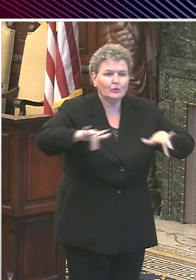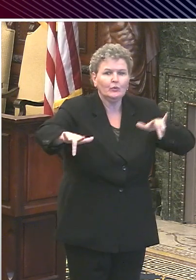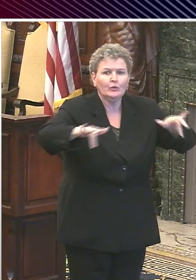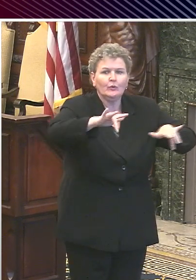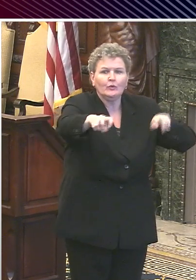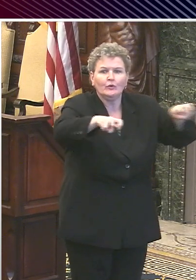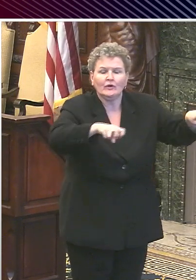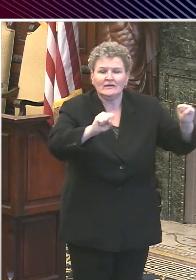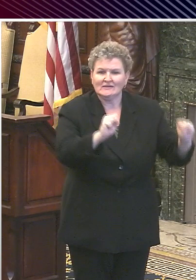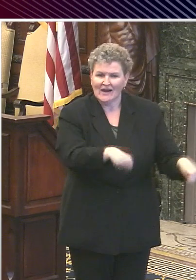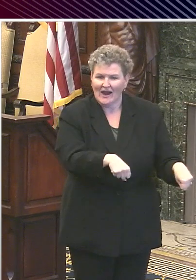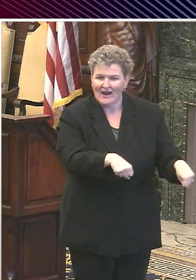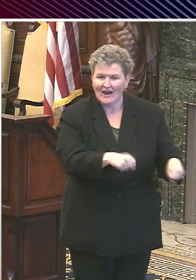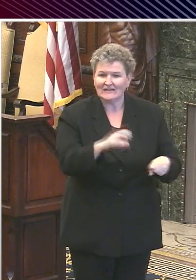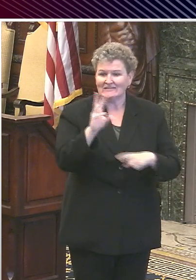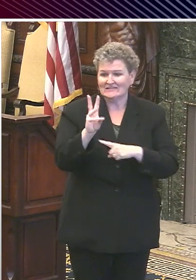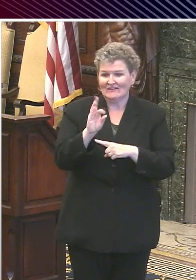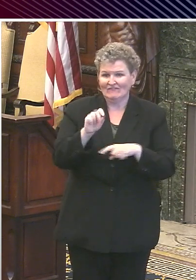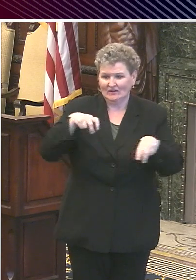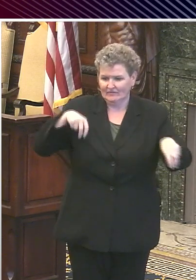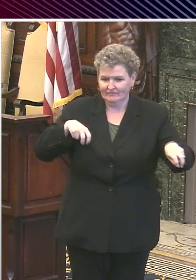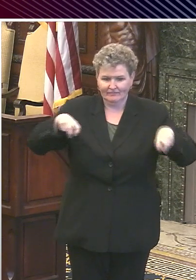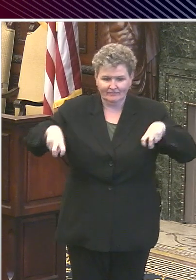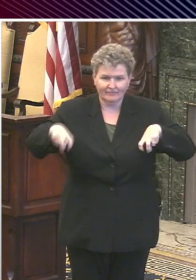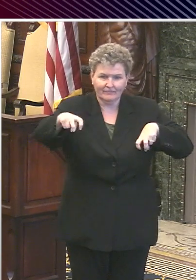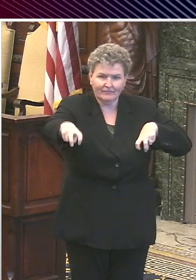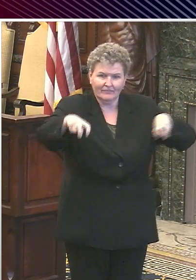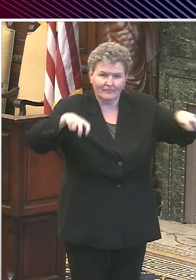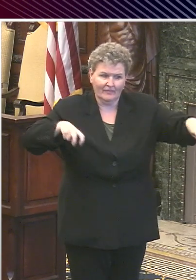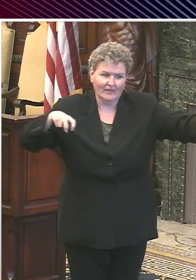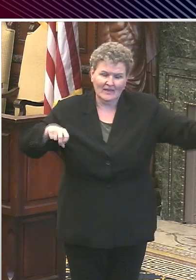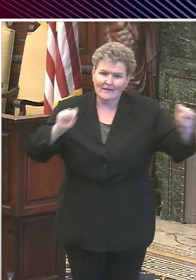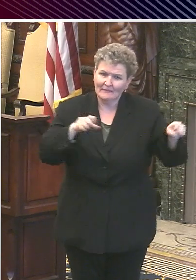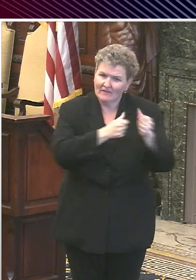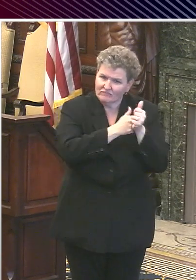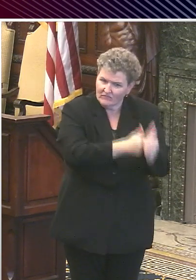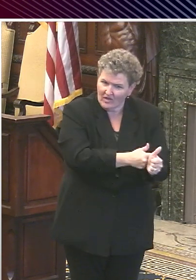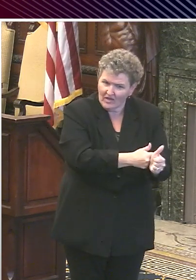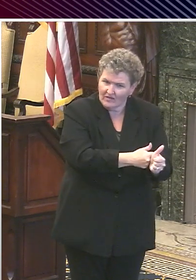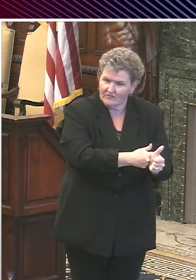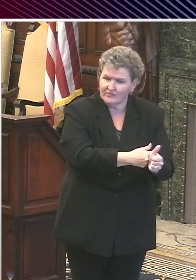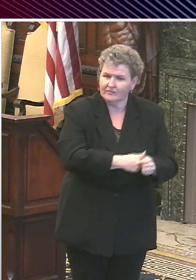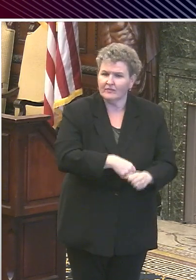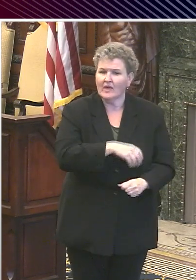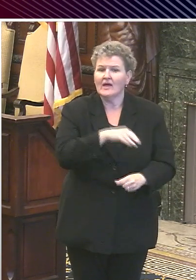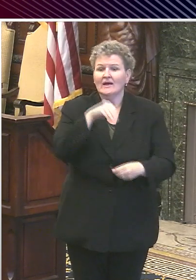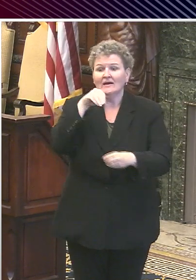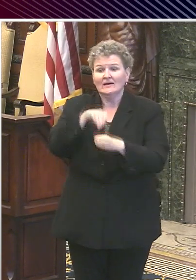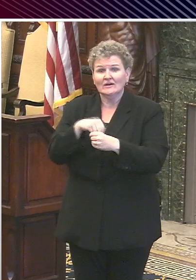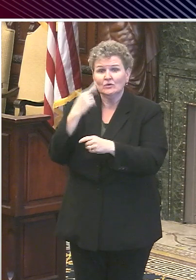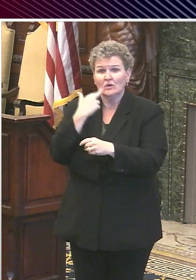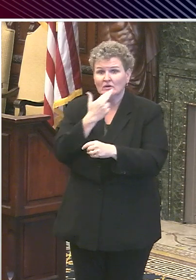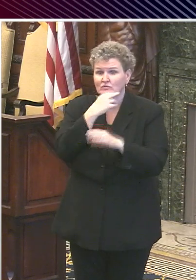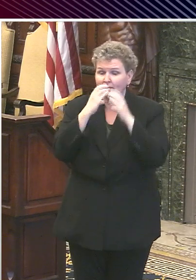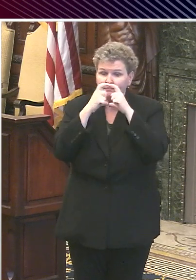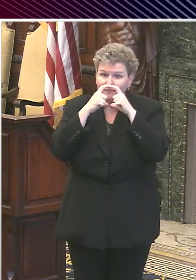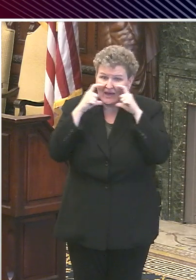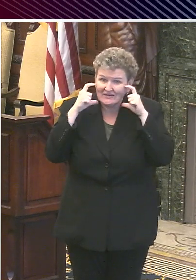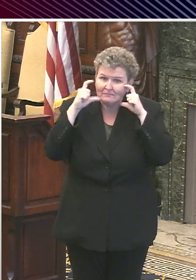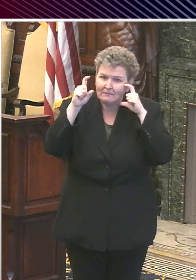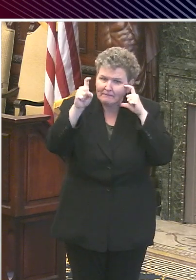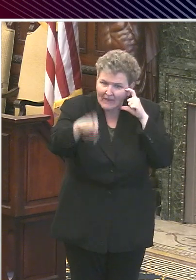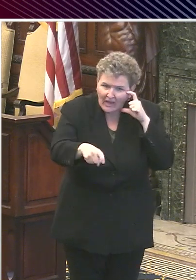have to be more than 6 feet apart from each other and different tables. Everyone in the restaurant needs to wear masks except when they're seated at tables